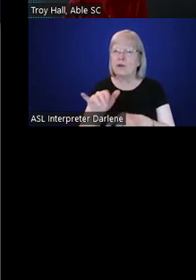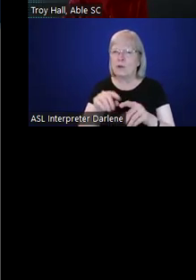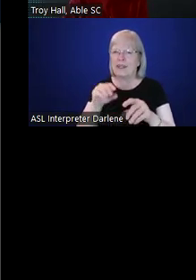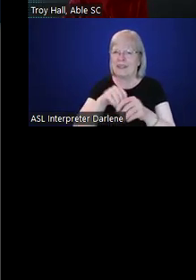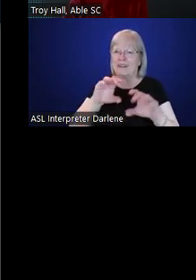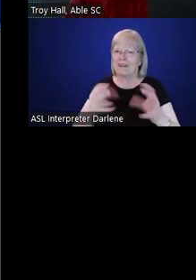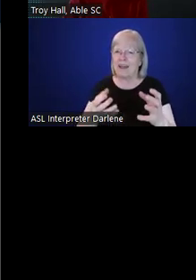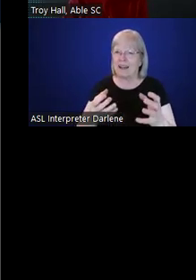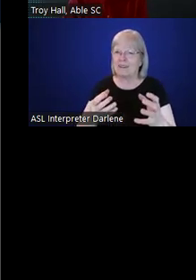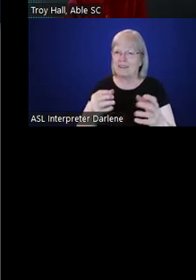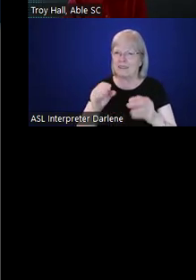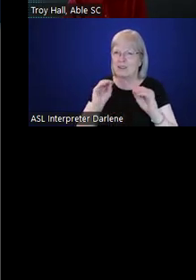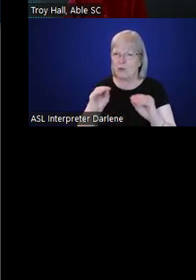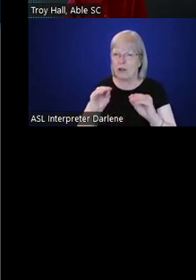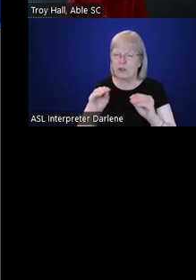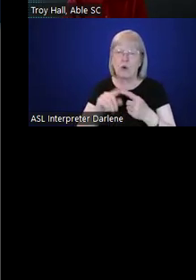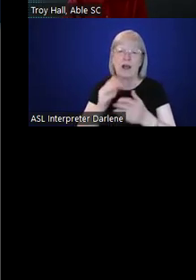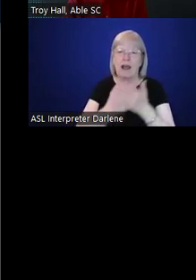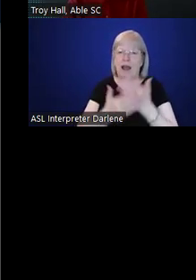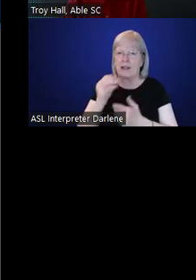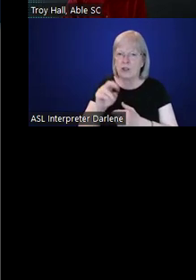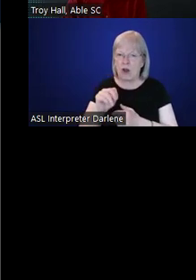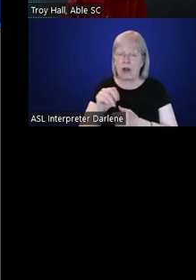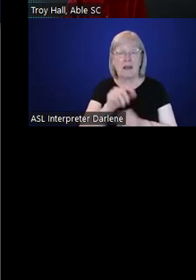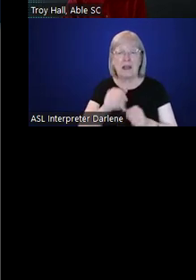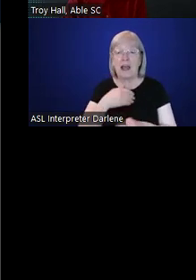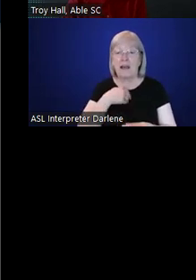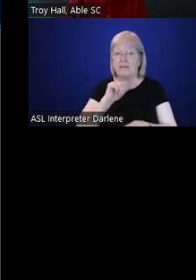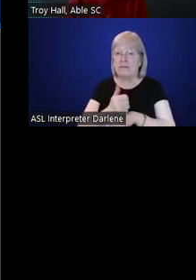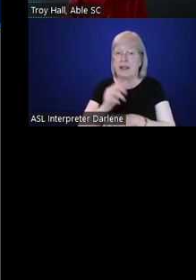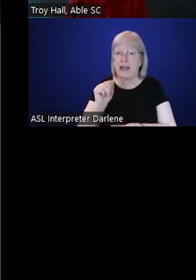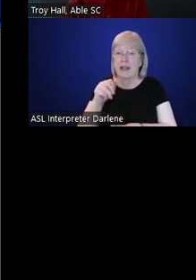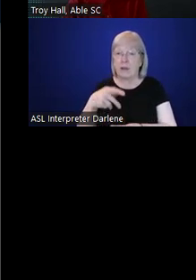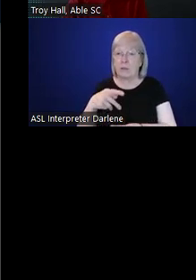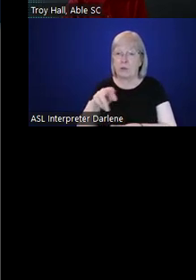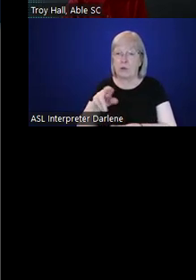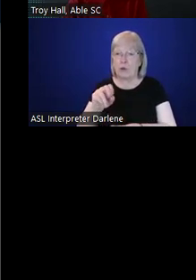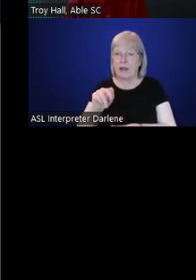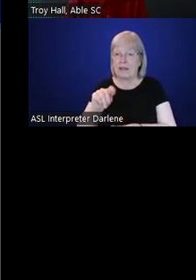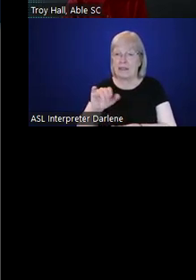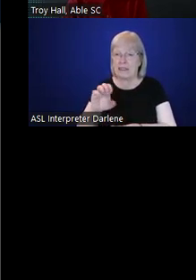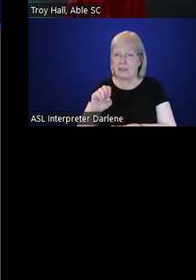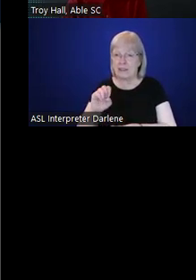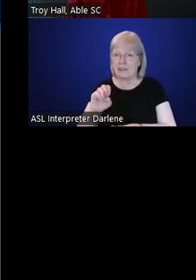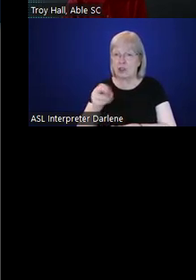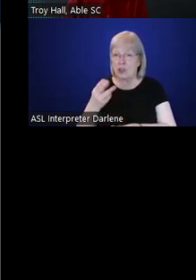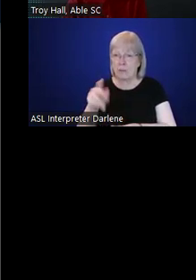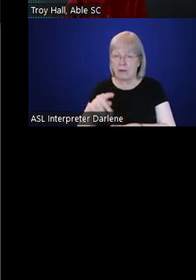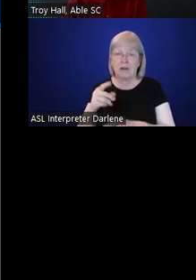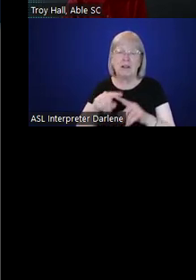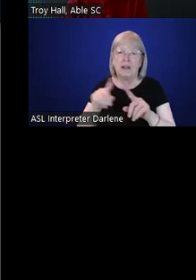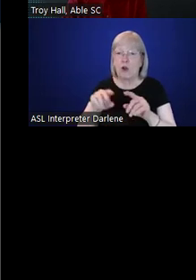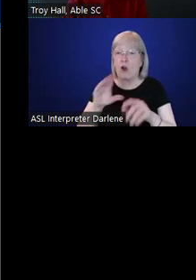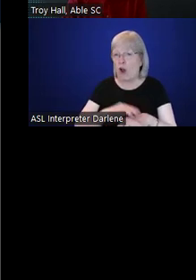skill development. They can help arrange apprenticeship or on-the-job training, certification programs. One of the most amazing